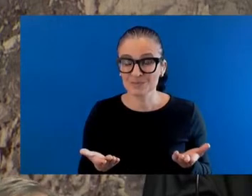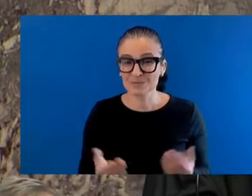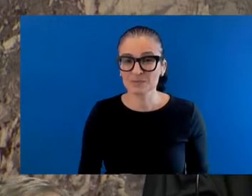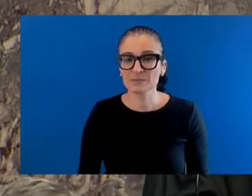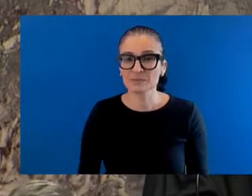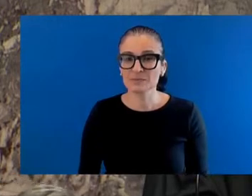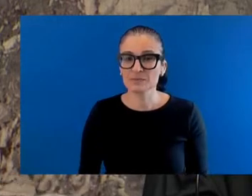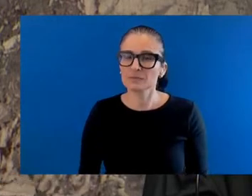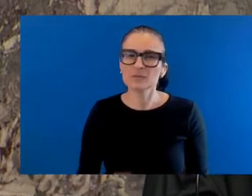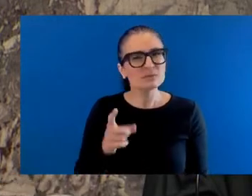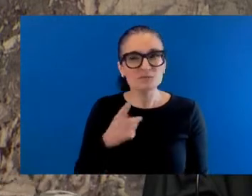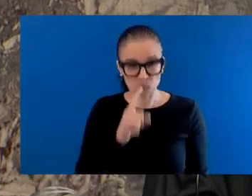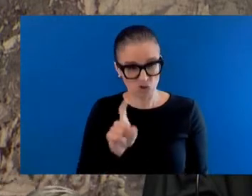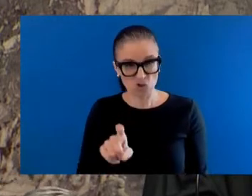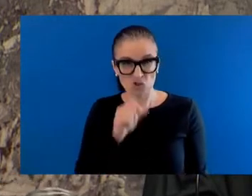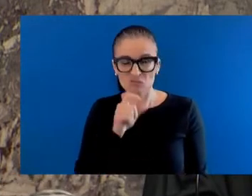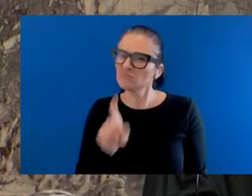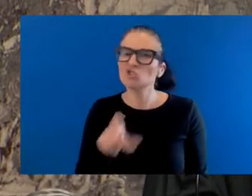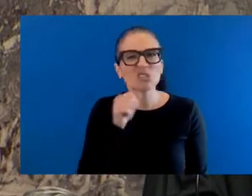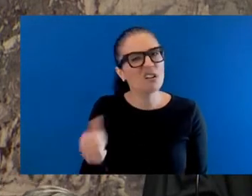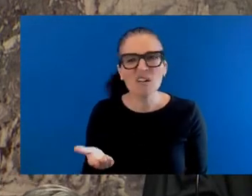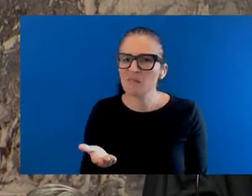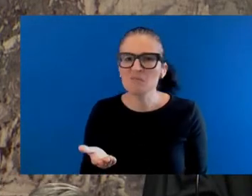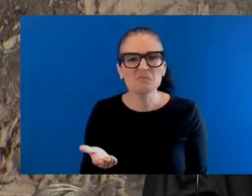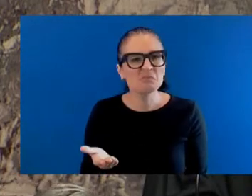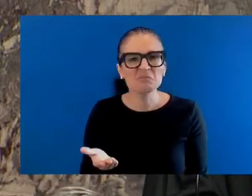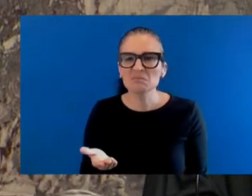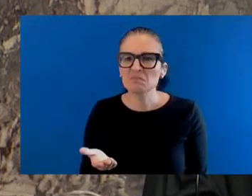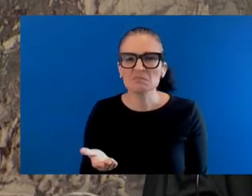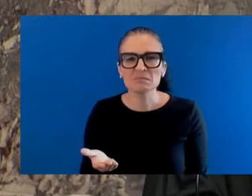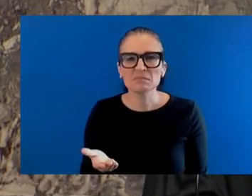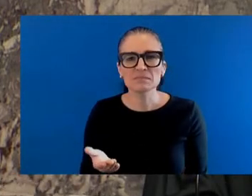This is what this institution is supposed to stand for.